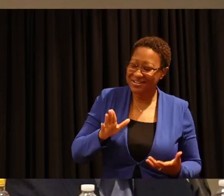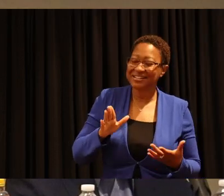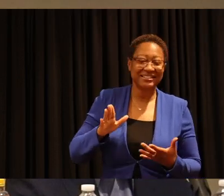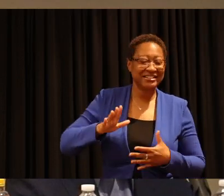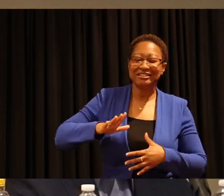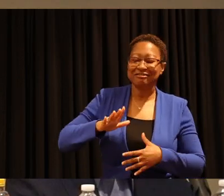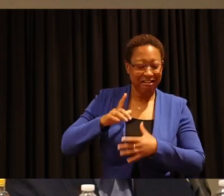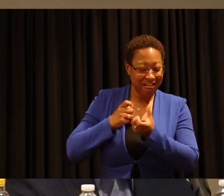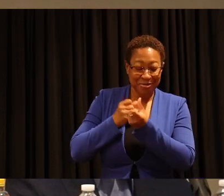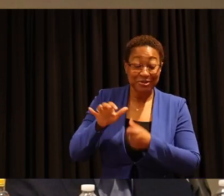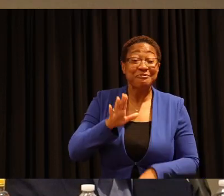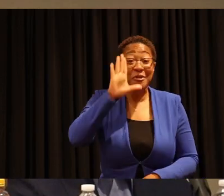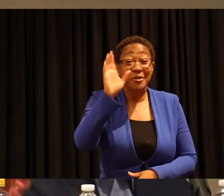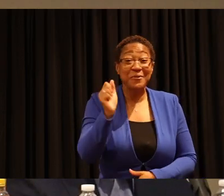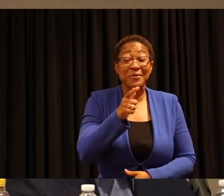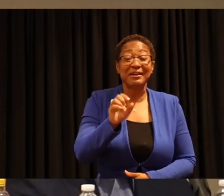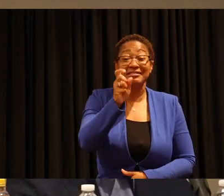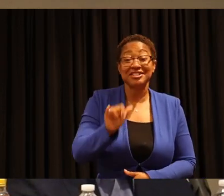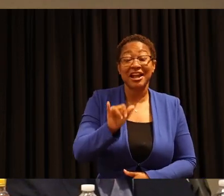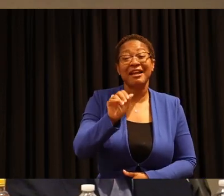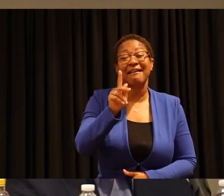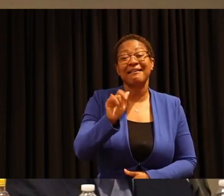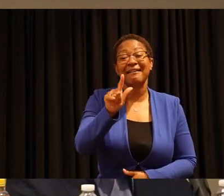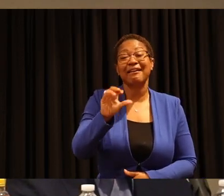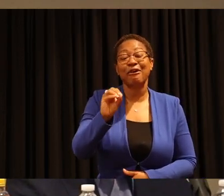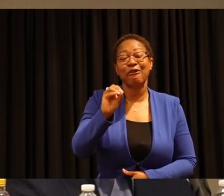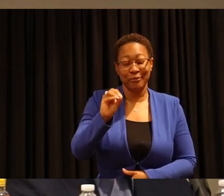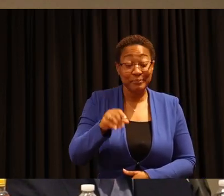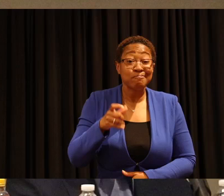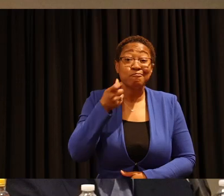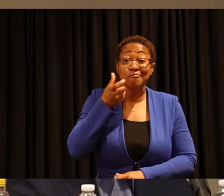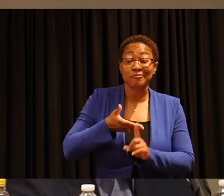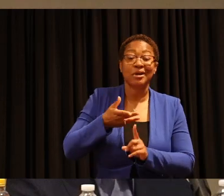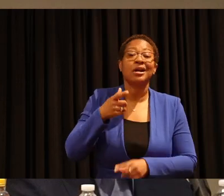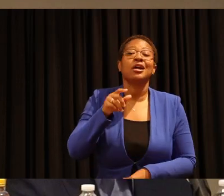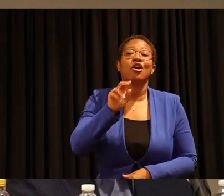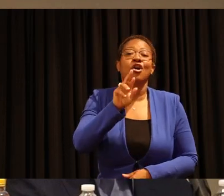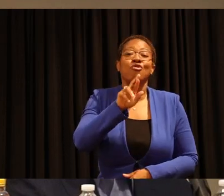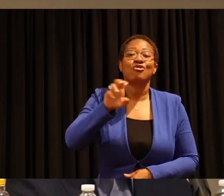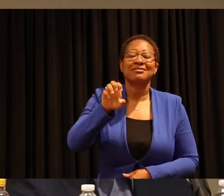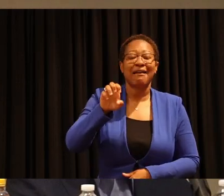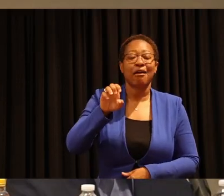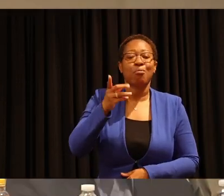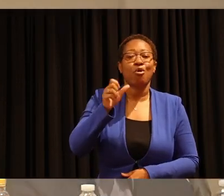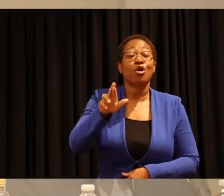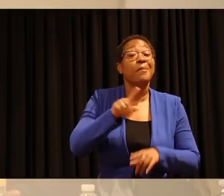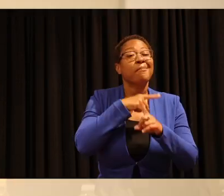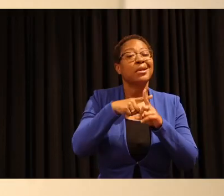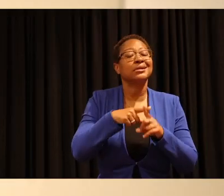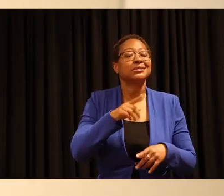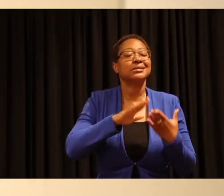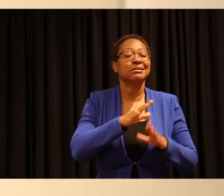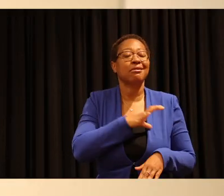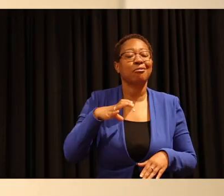We're gonna watch you do it. Hello, everyone. My name is Jake Kilgo. I am I'm a real estate broker, but I'm also a city commissioner